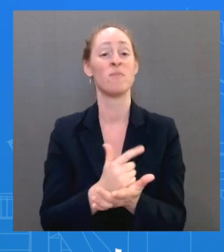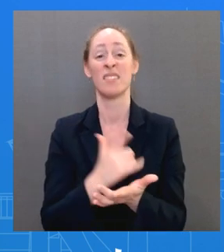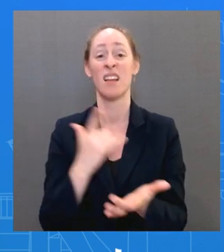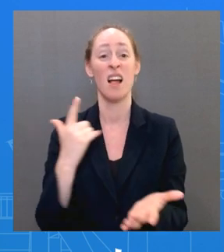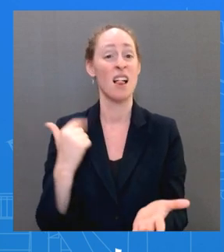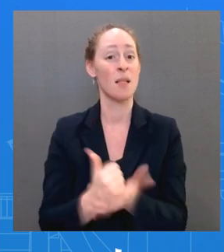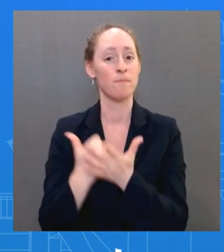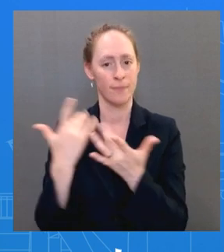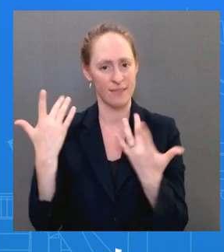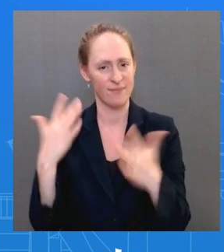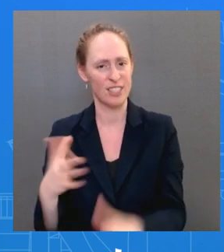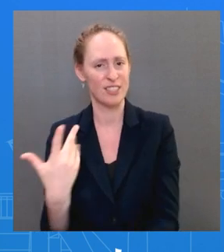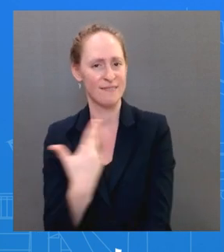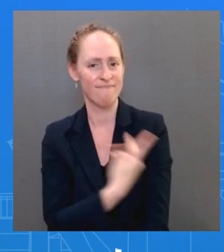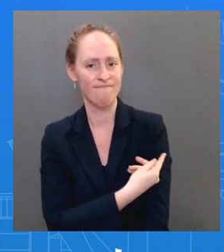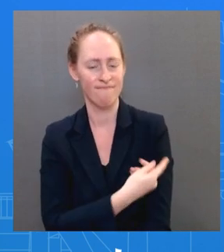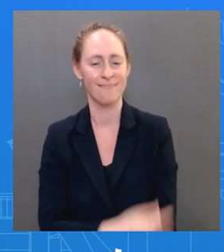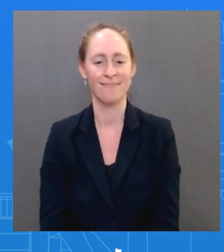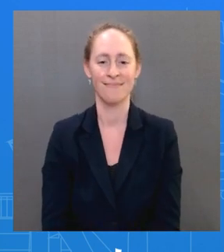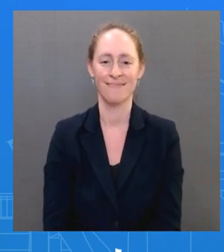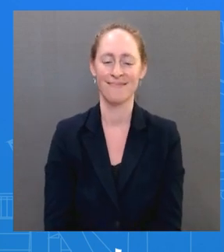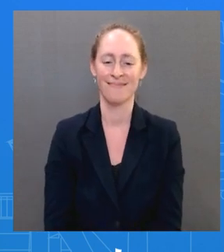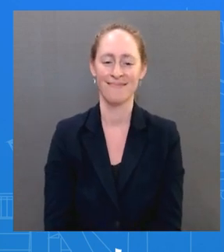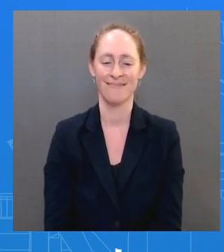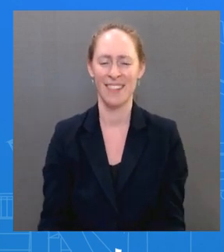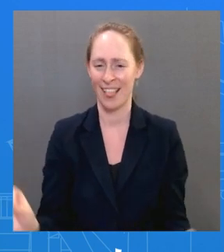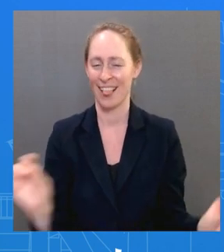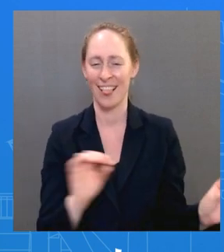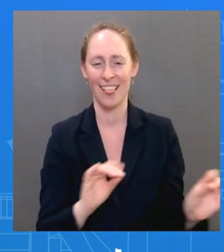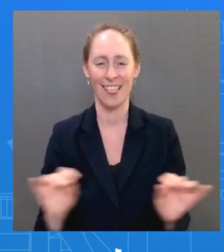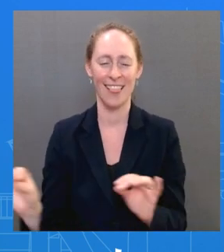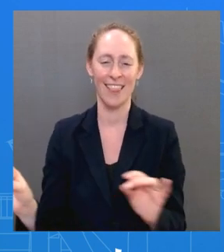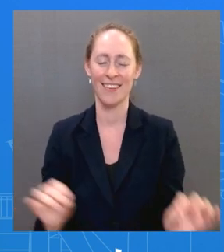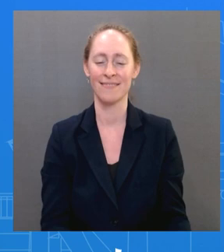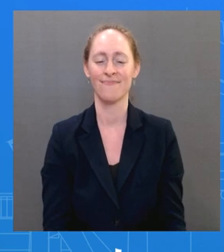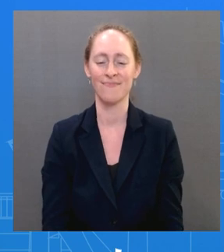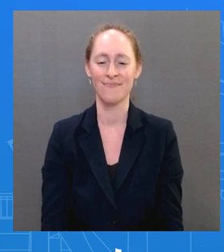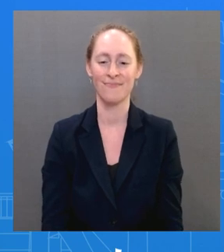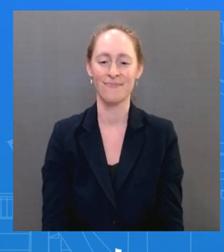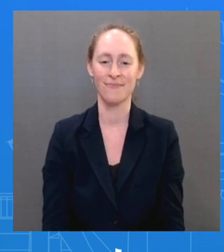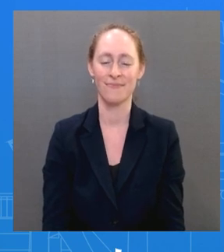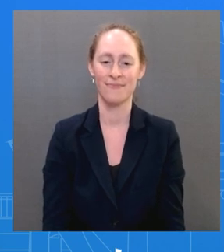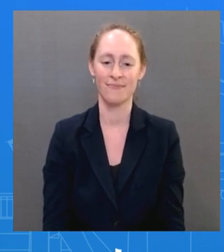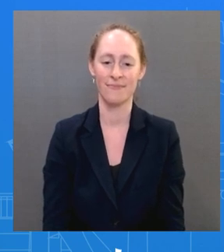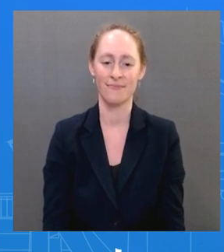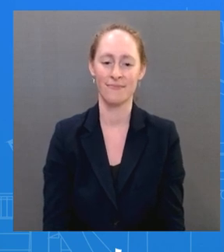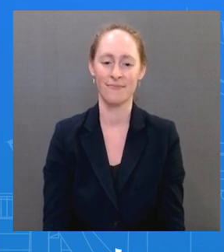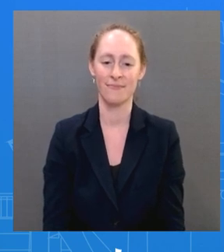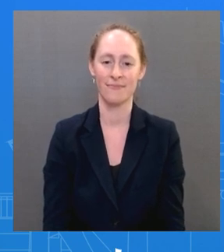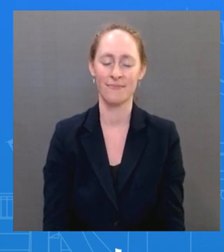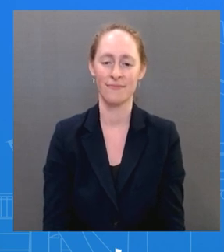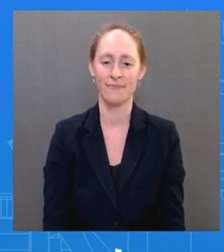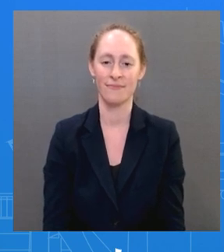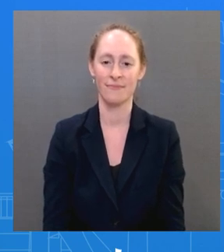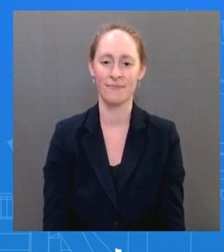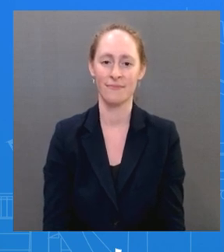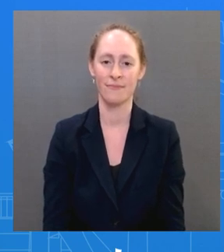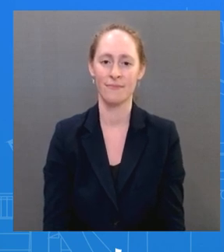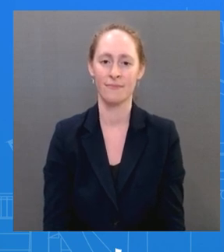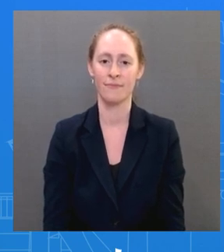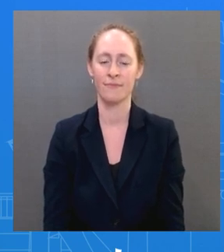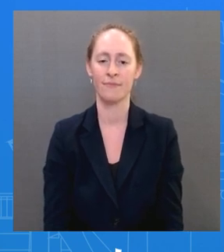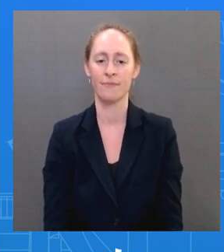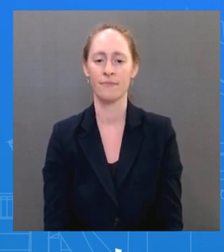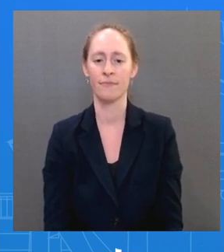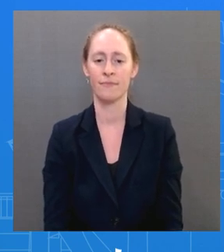That's the wrong administration. You're asking the wrong administration that question. But again, you know, we have the tools, and that's why